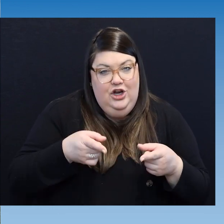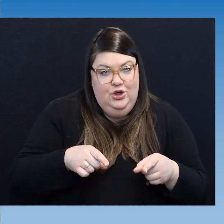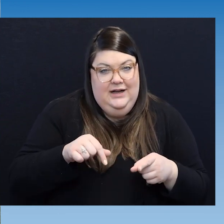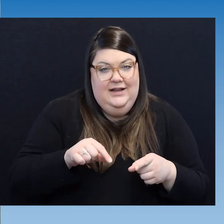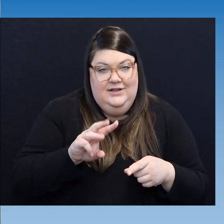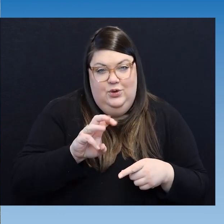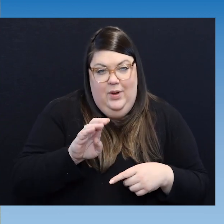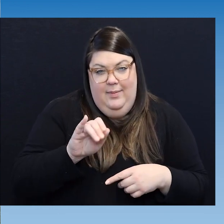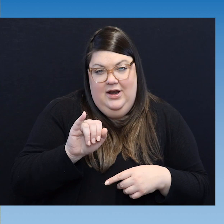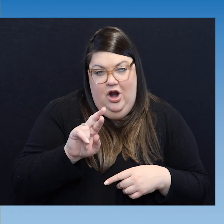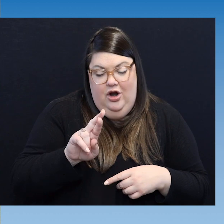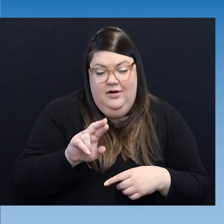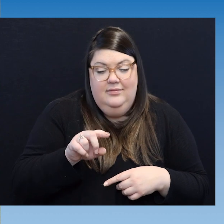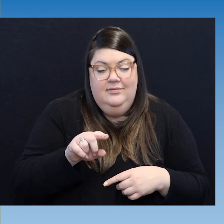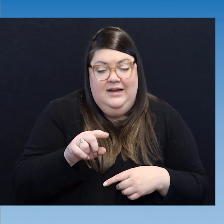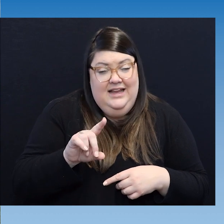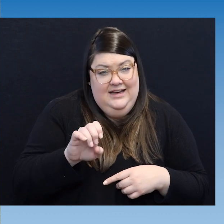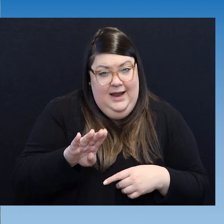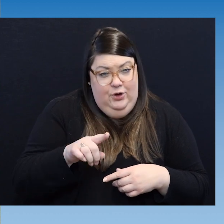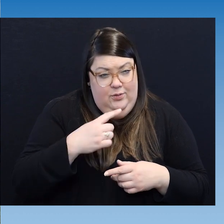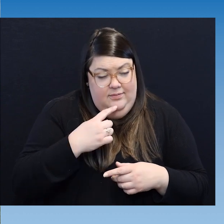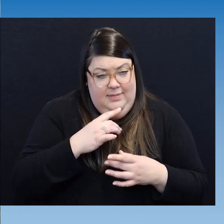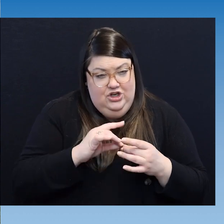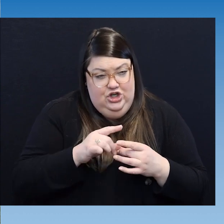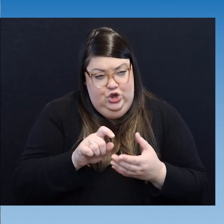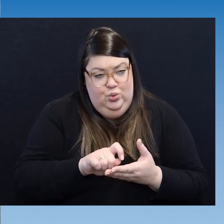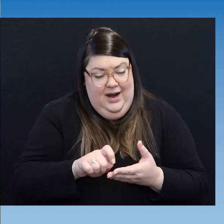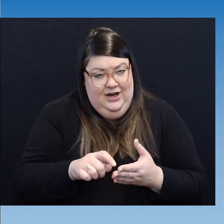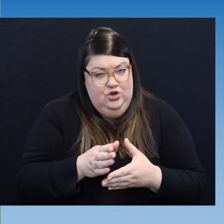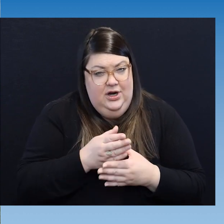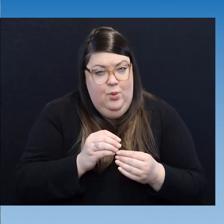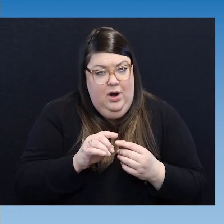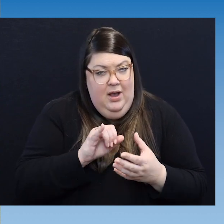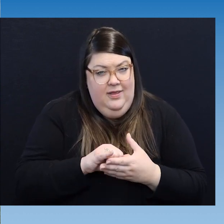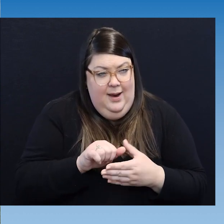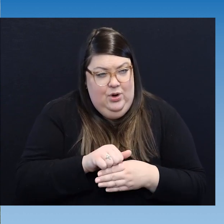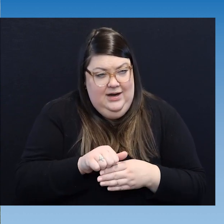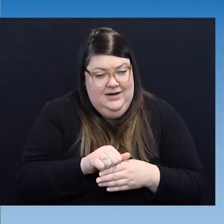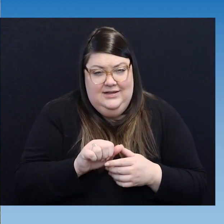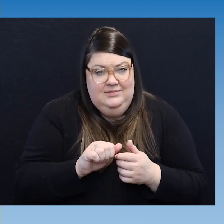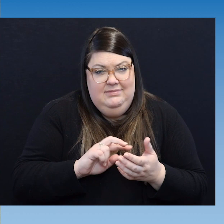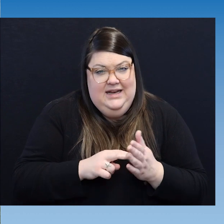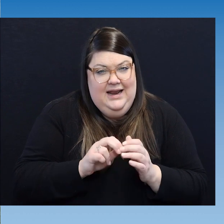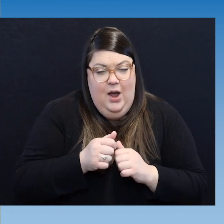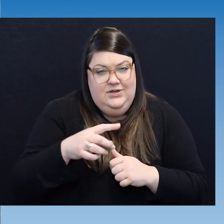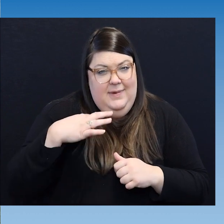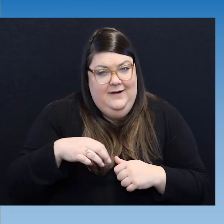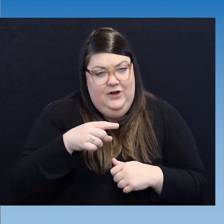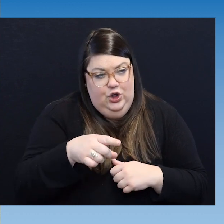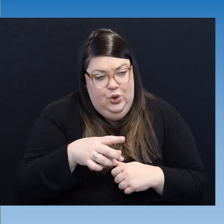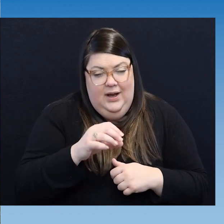this webinar. And Deborah, you mentioned that you write. Could you share more about your practice of writing? For example, how does it benefit you